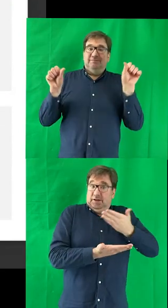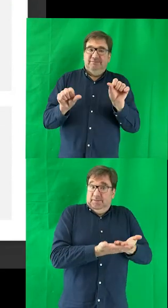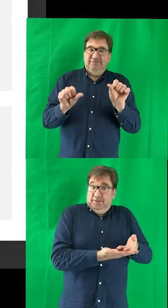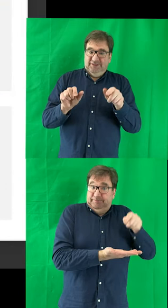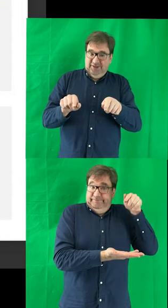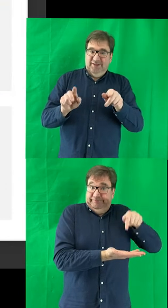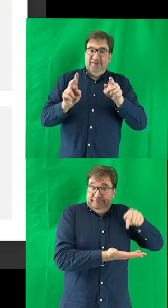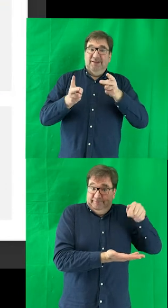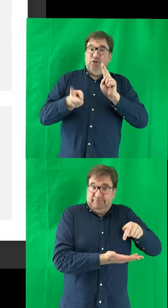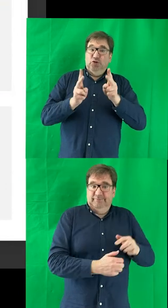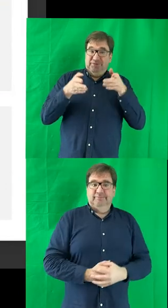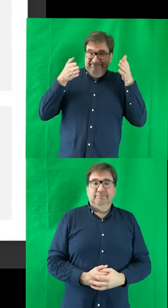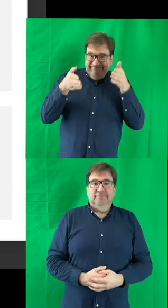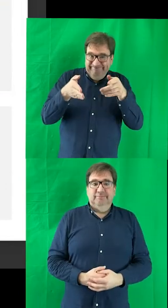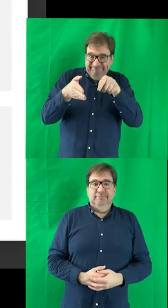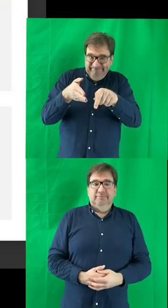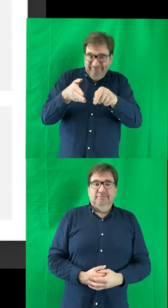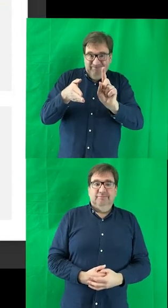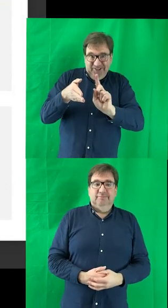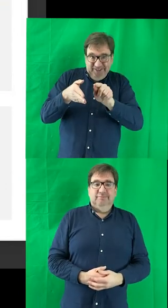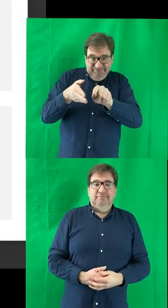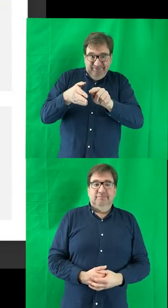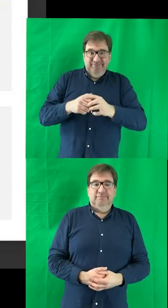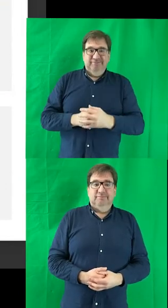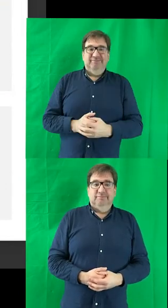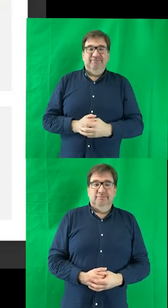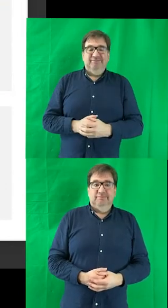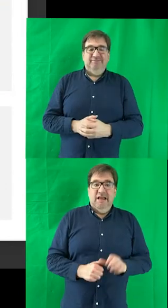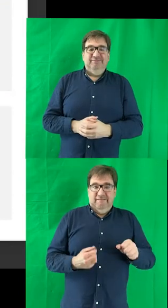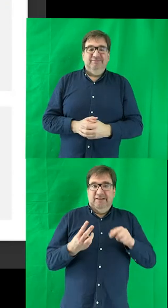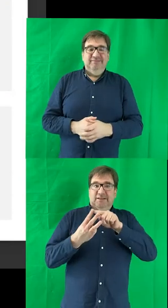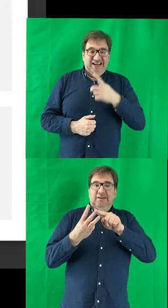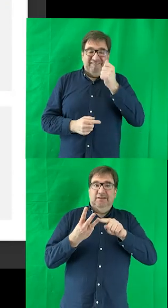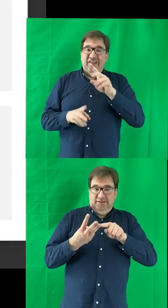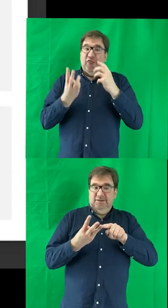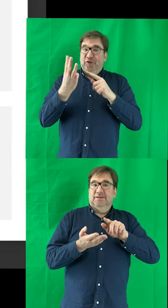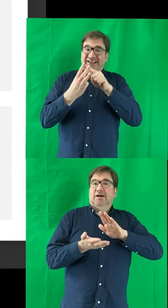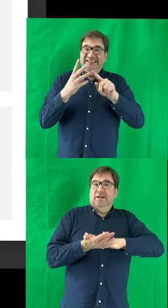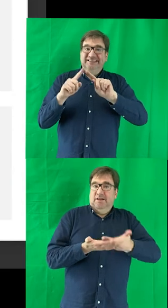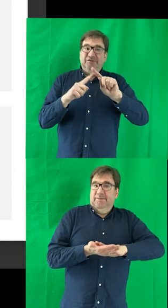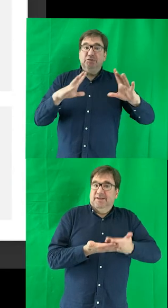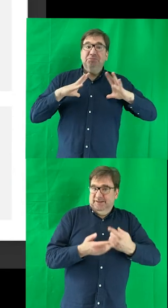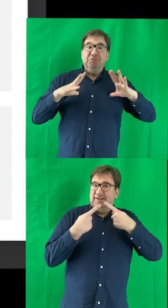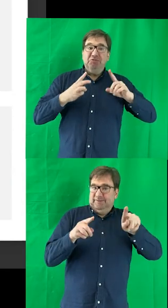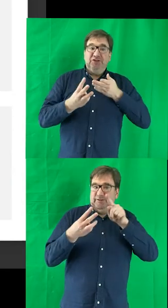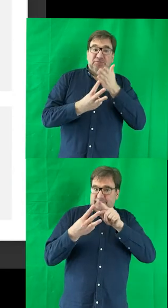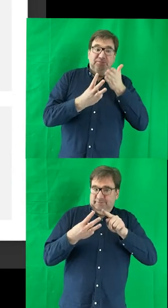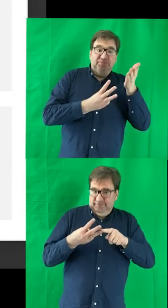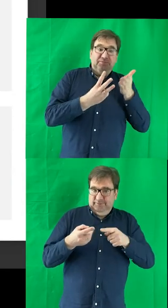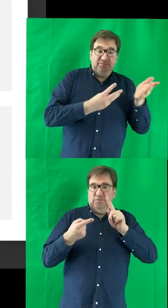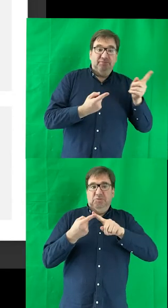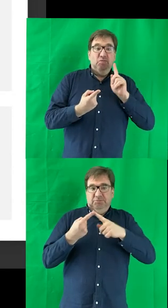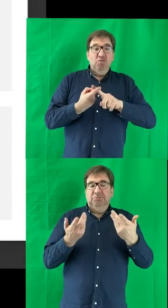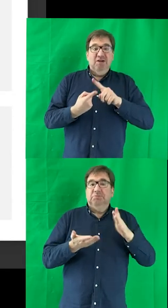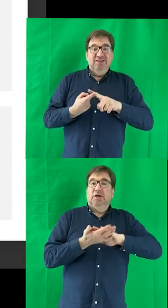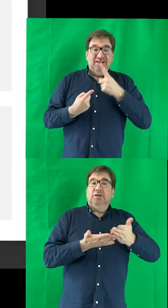in narrowing down to the interpretation scenario, we can have three different modes of preparation.